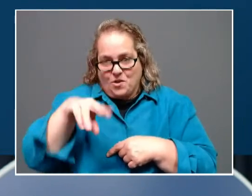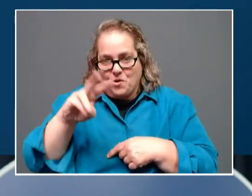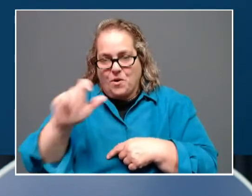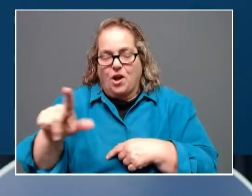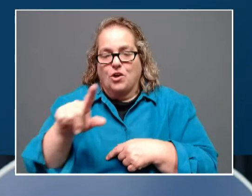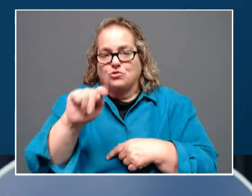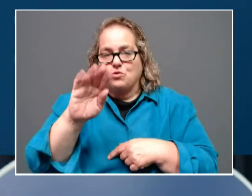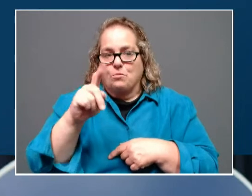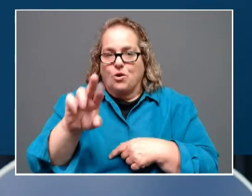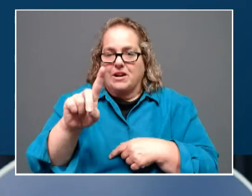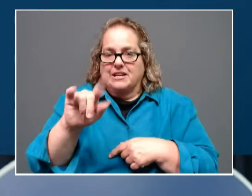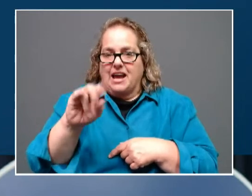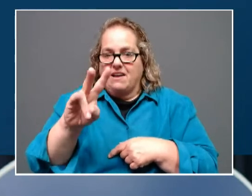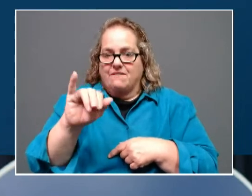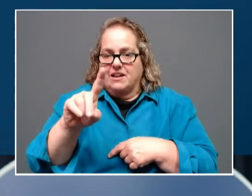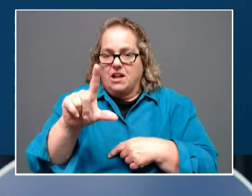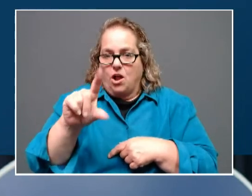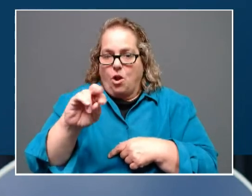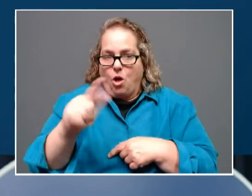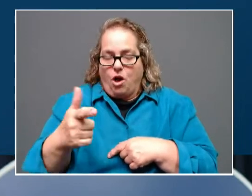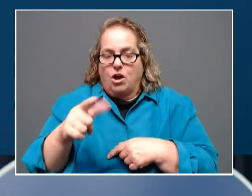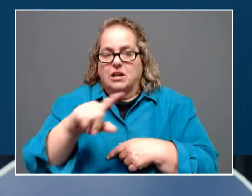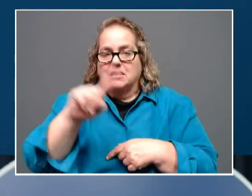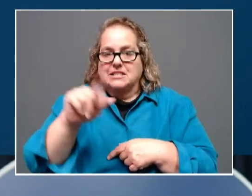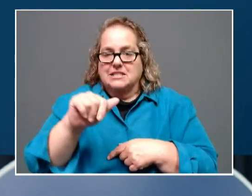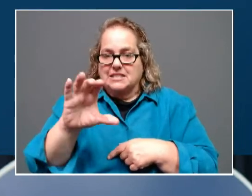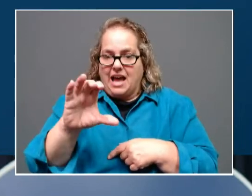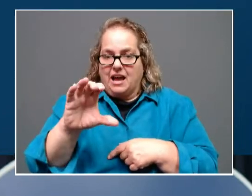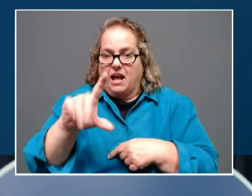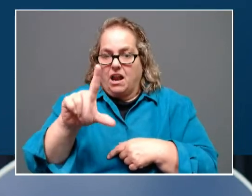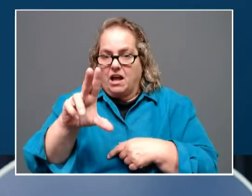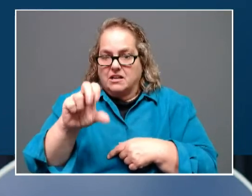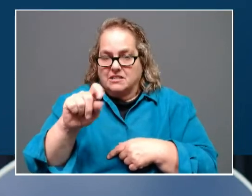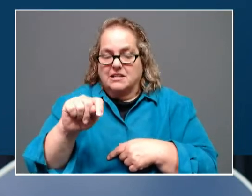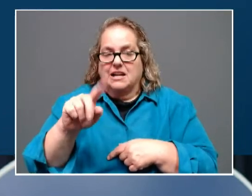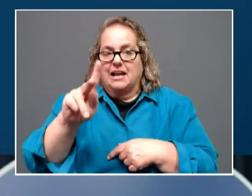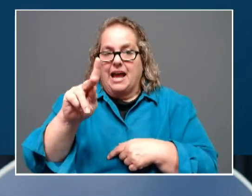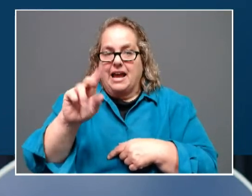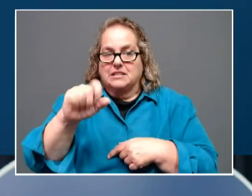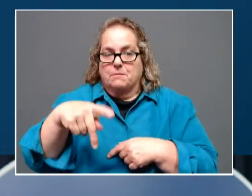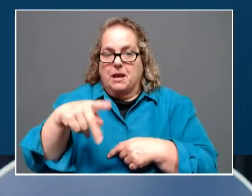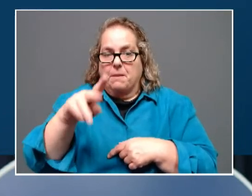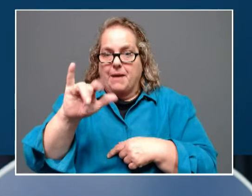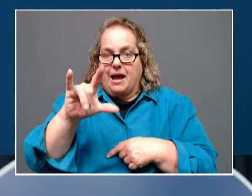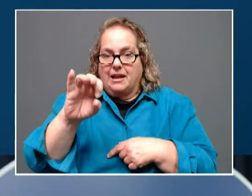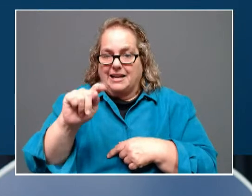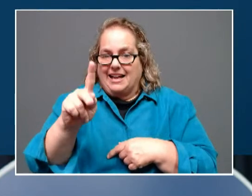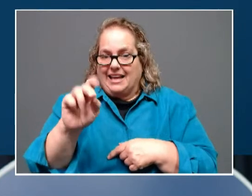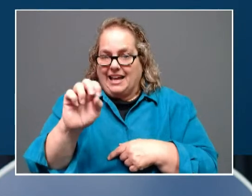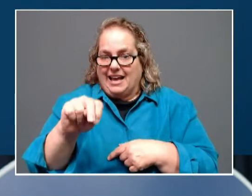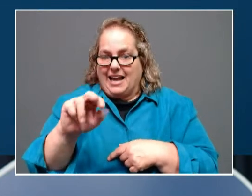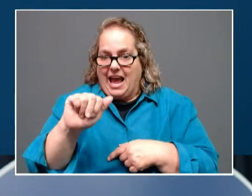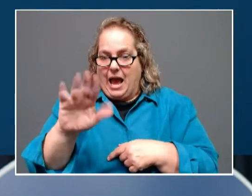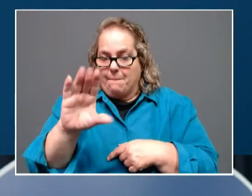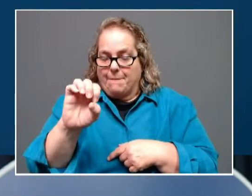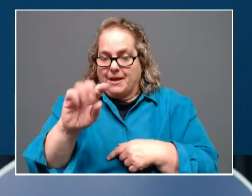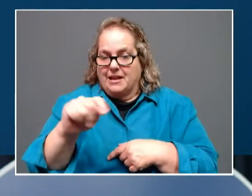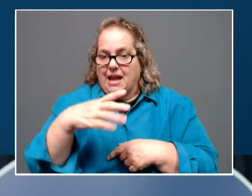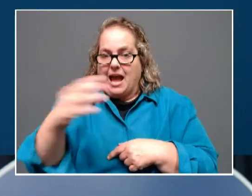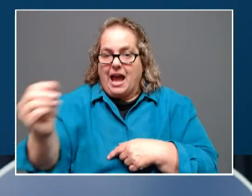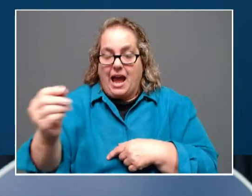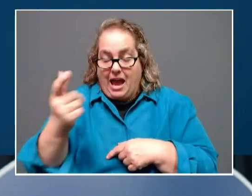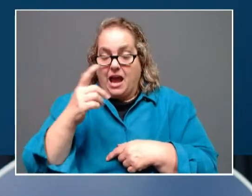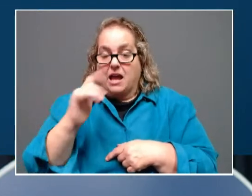Zach Lusk, KSP pilot Kerry Sawyers, KSP pilot Ken Abbott, and David Pfeiffer, paramedic rescue specialist, who